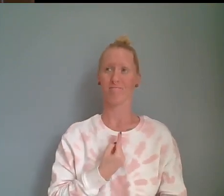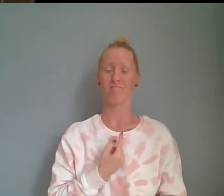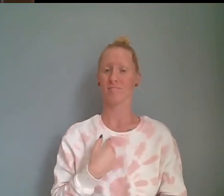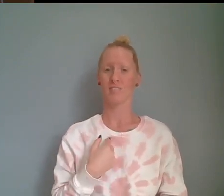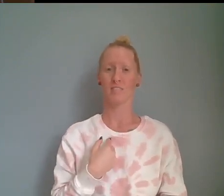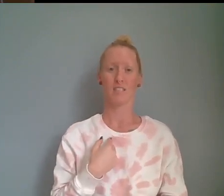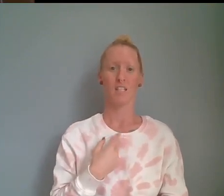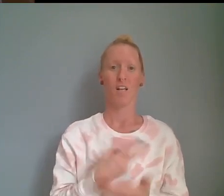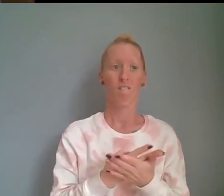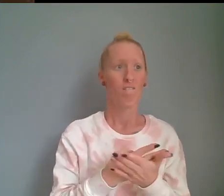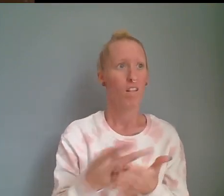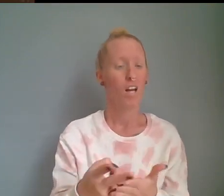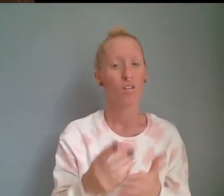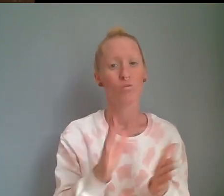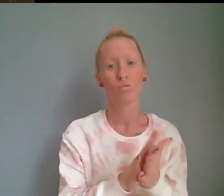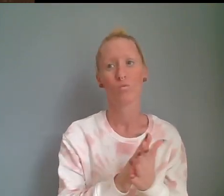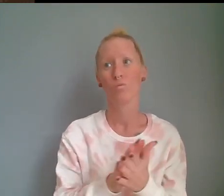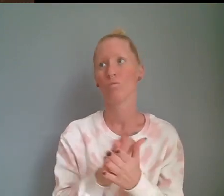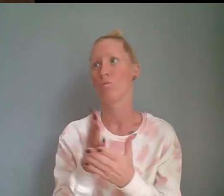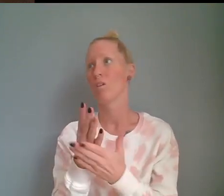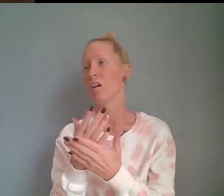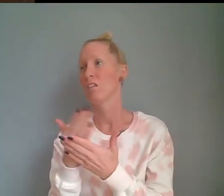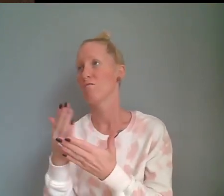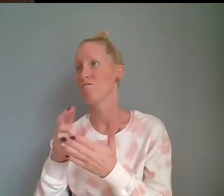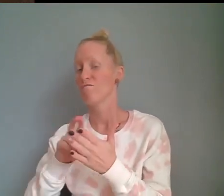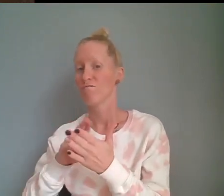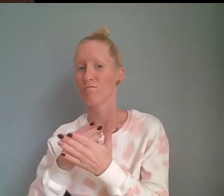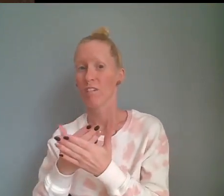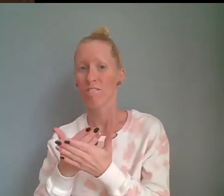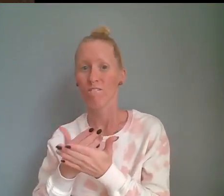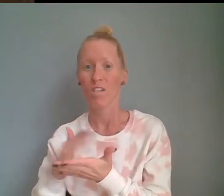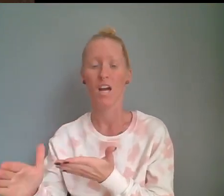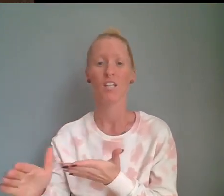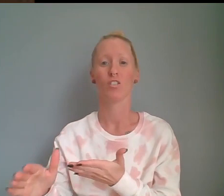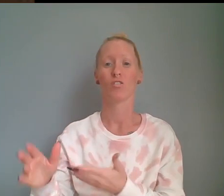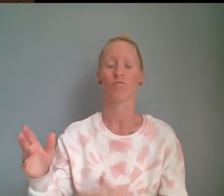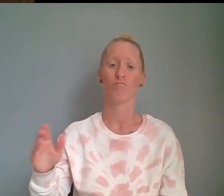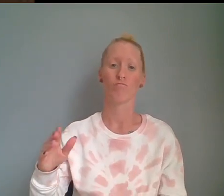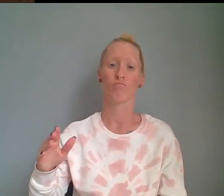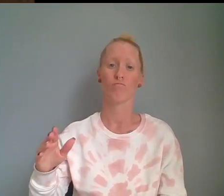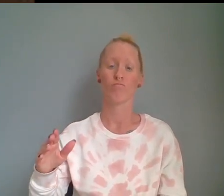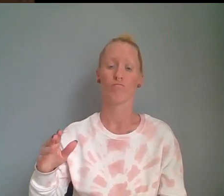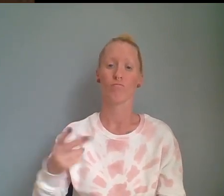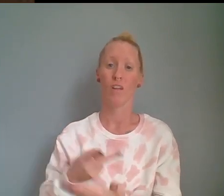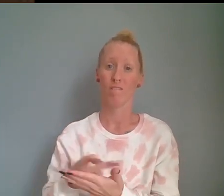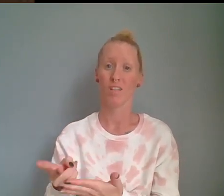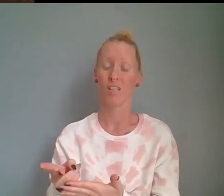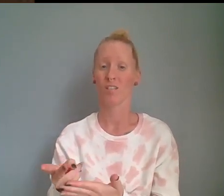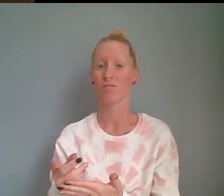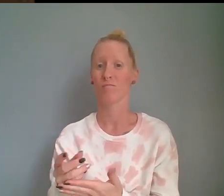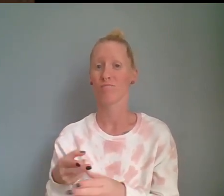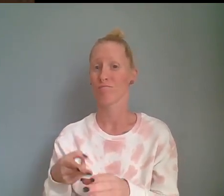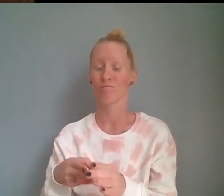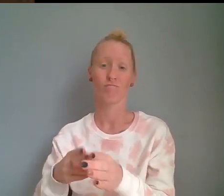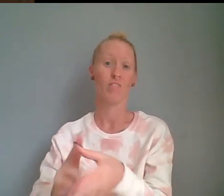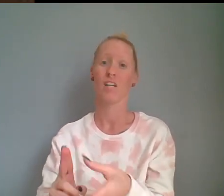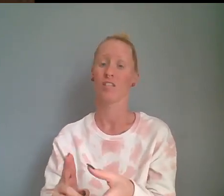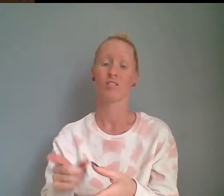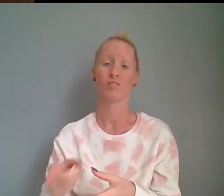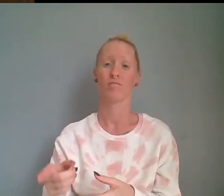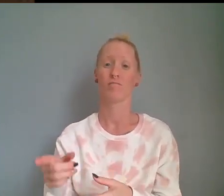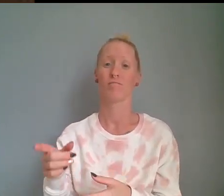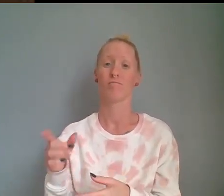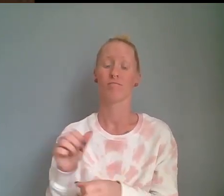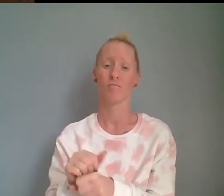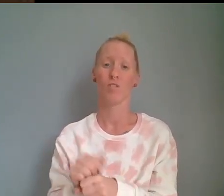And this complete decline in functioning is one of the major reasons that we consider depression one of the